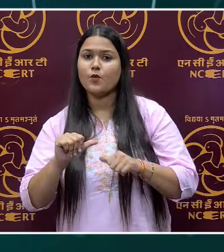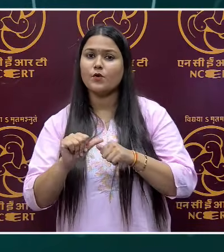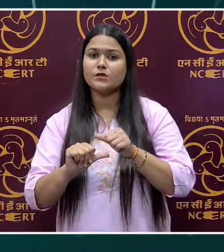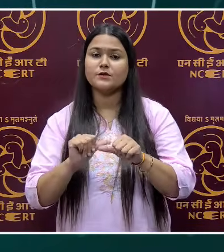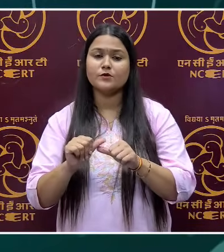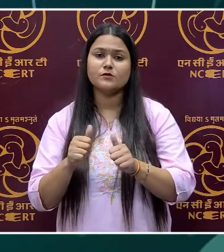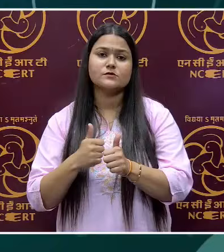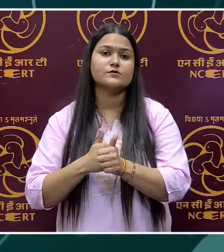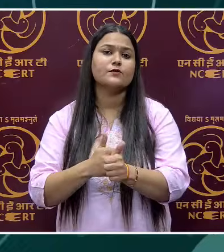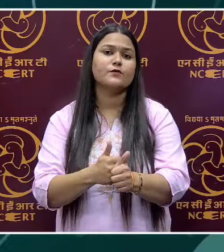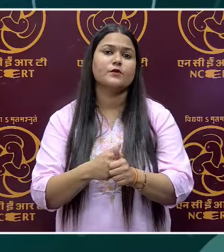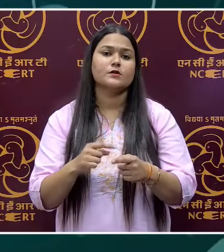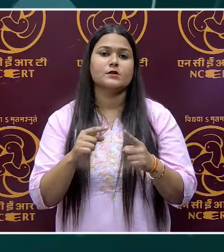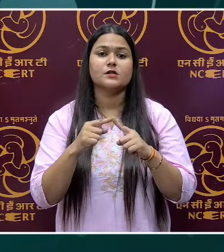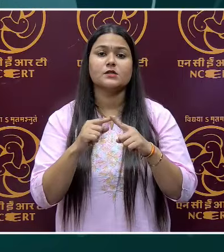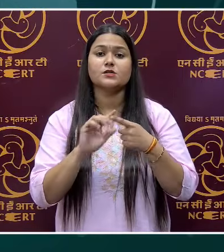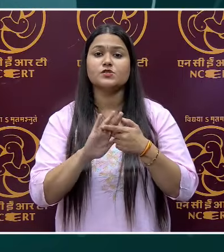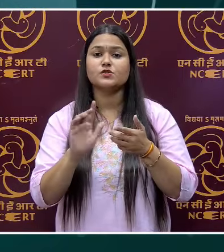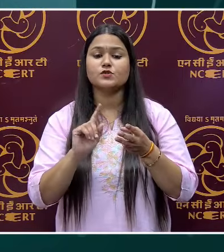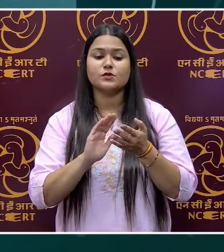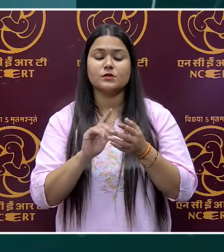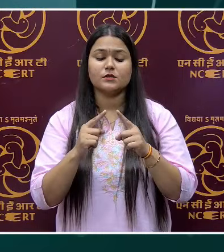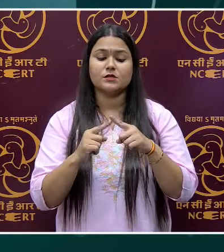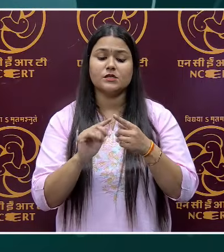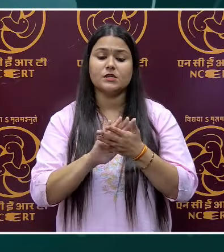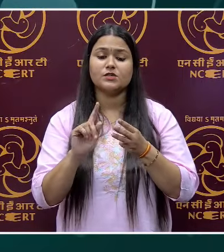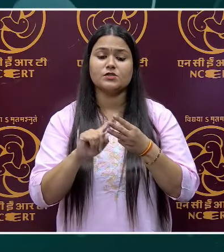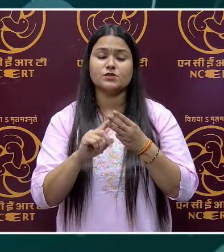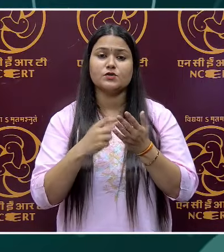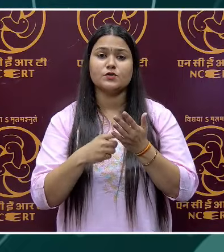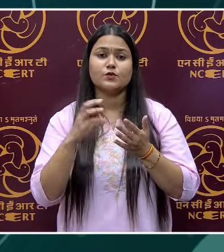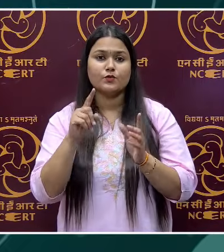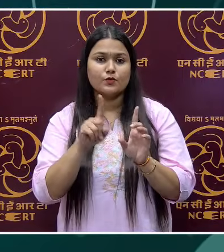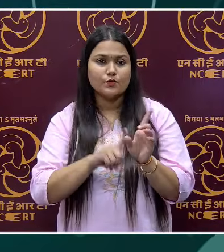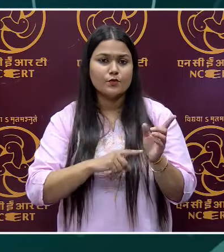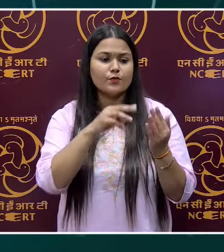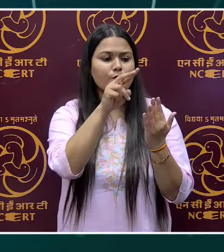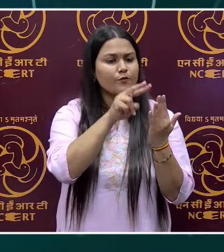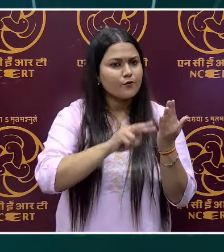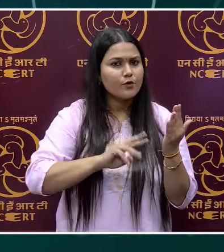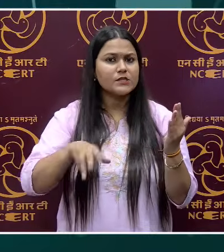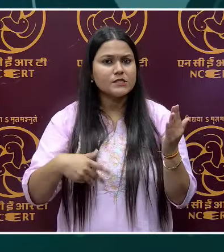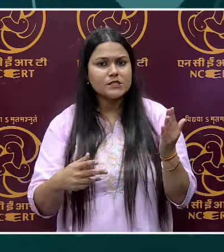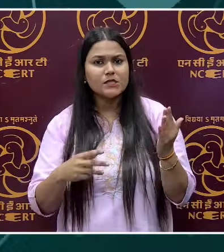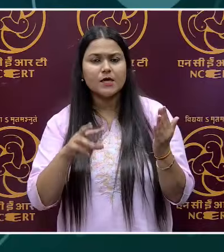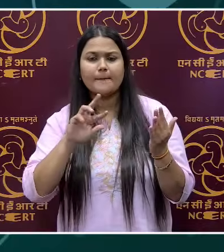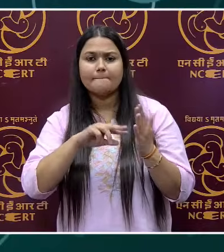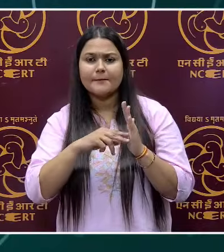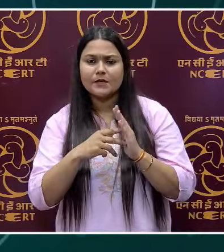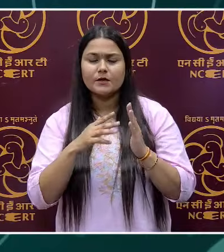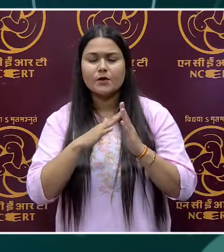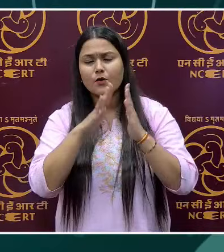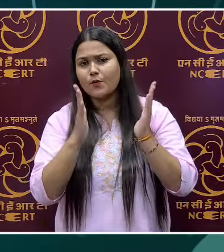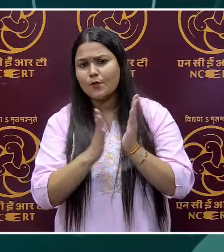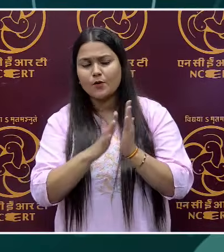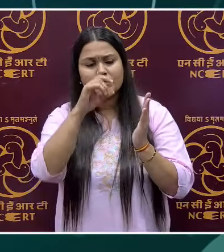see what is the theory, it is written objective, what is it is written what is the Pascal's triangle. All